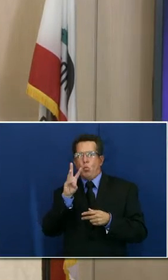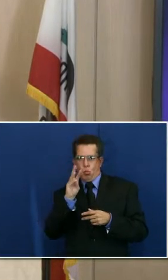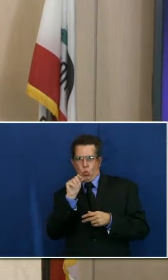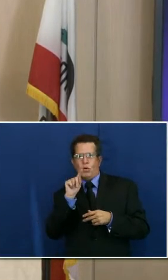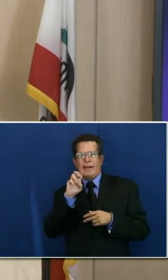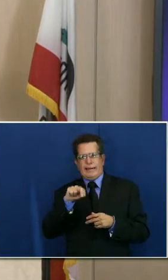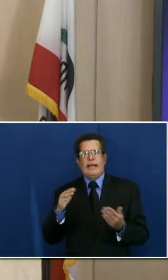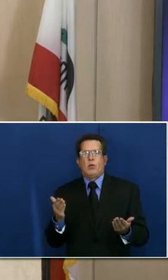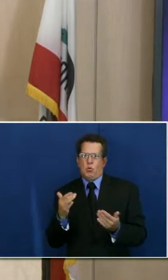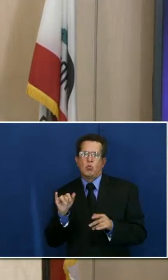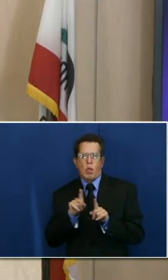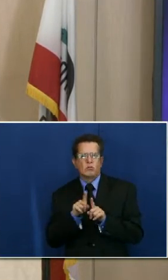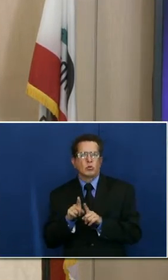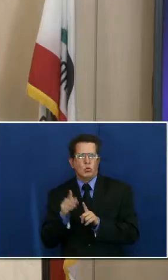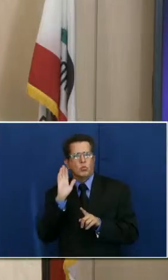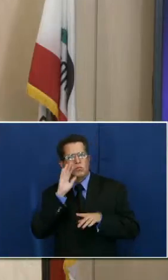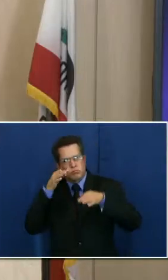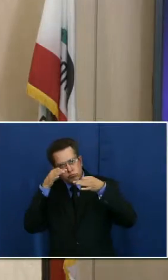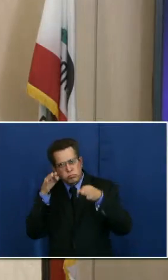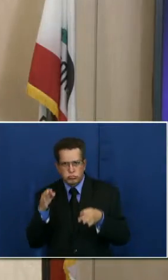Fletcher.